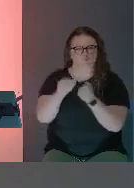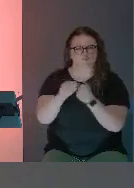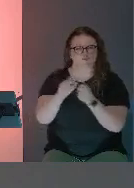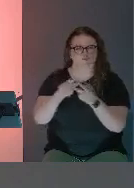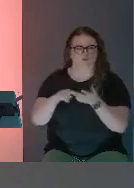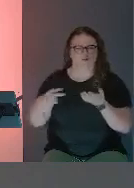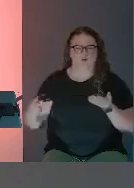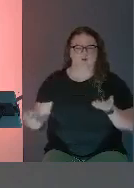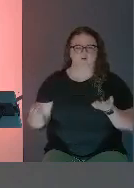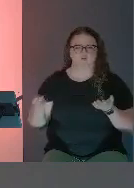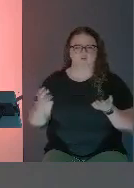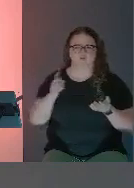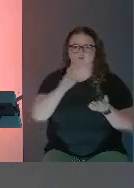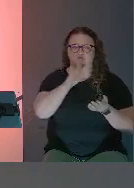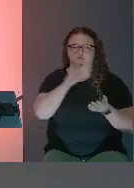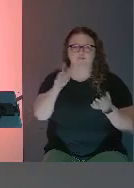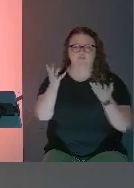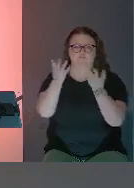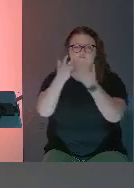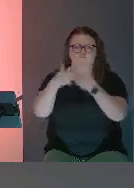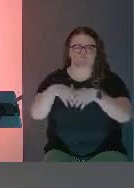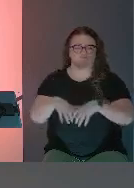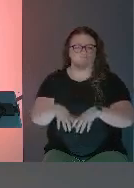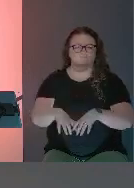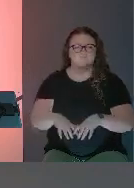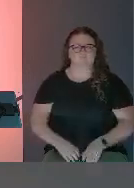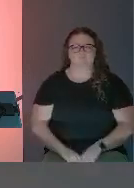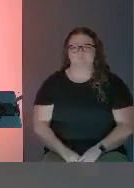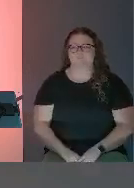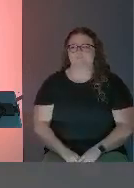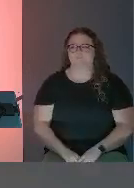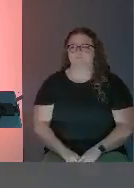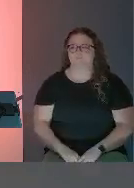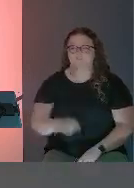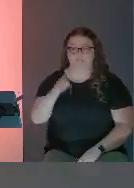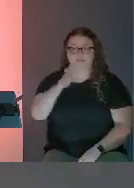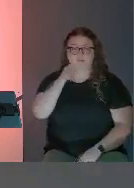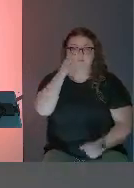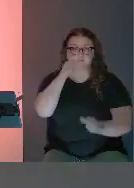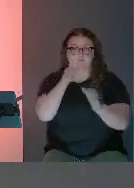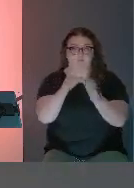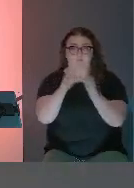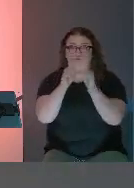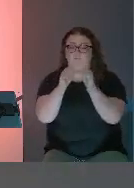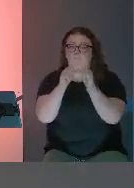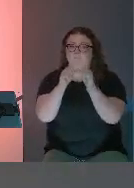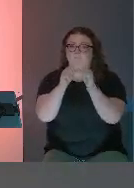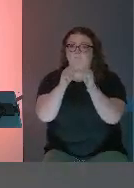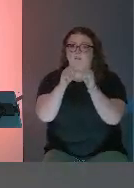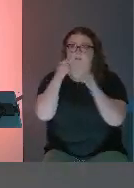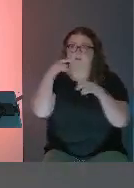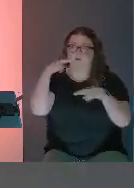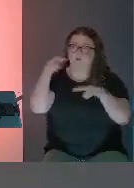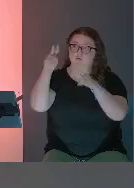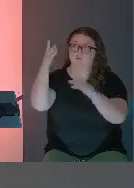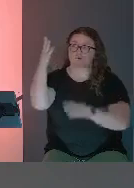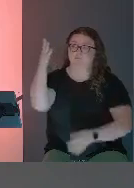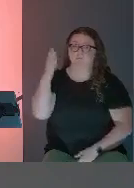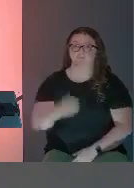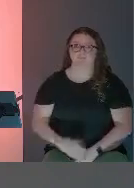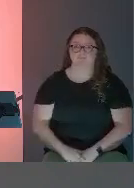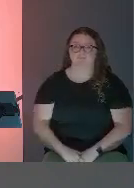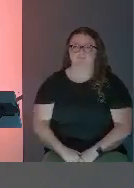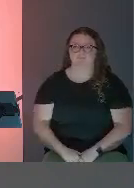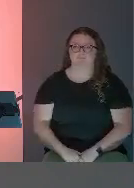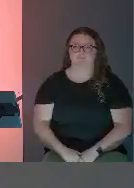are. And that's what we can't lose sight of as we press on, as we continue on and look to him in